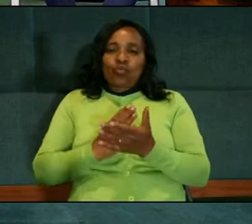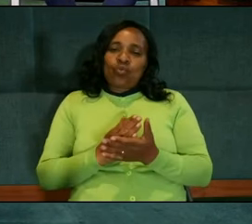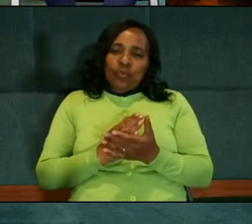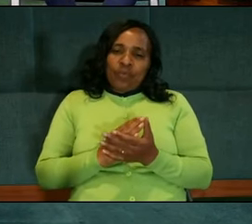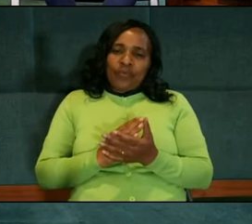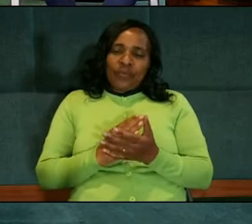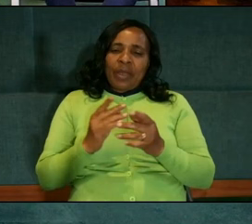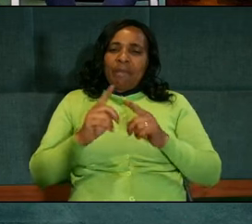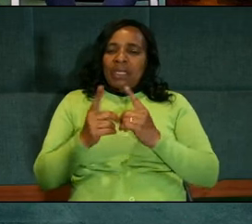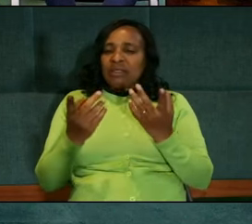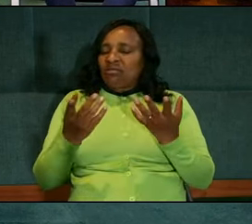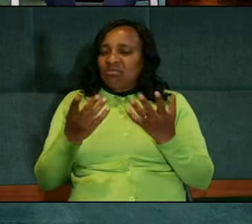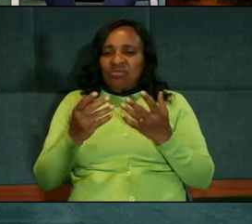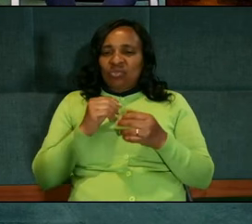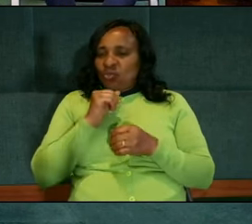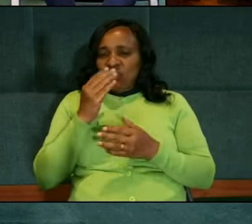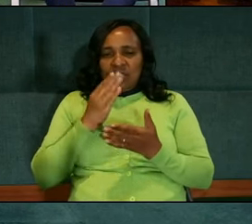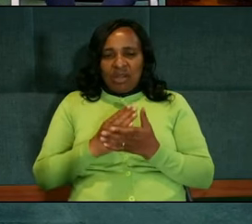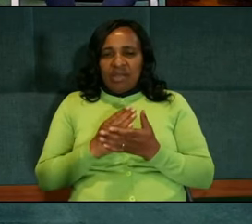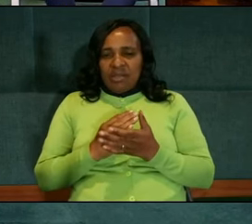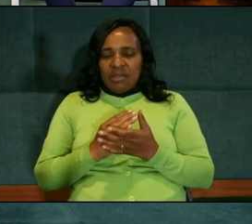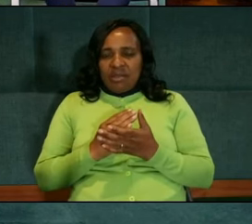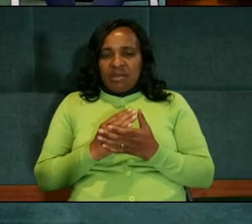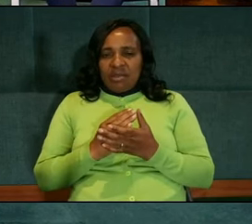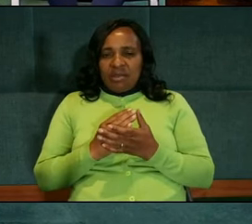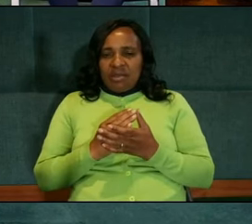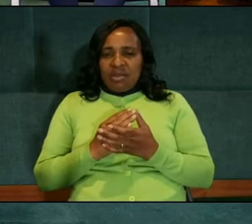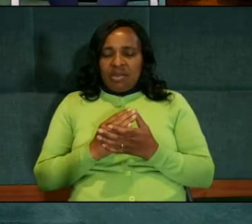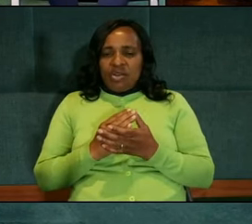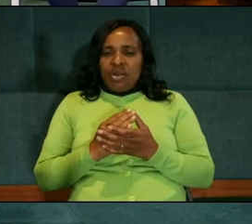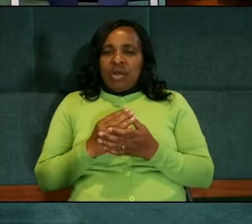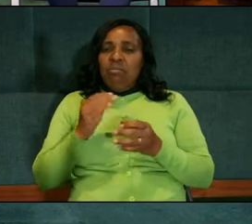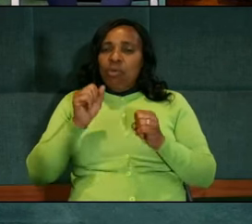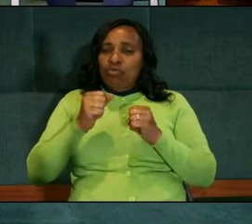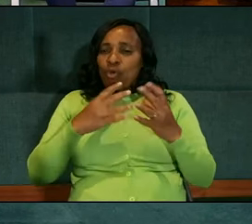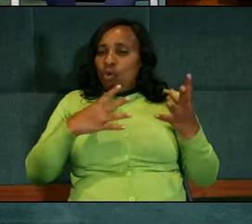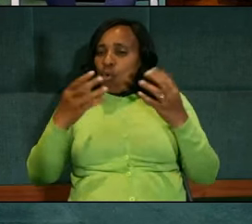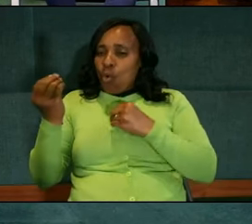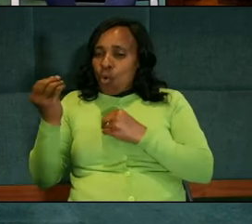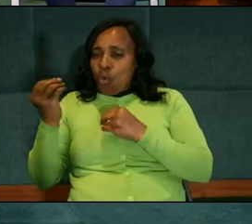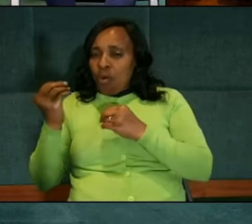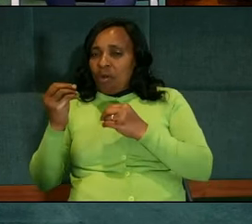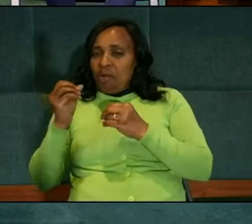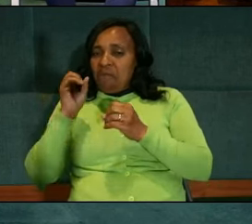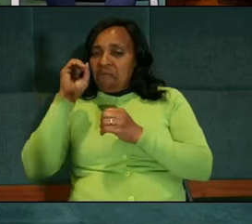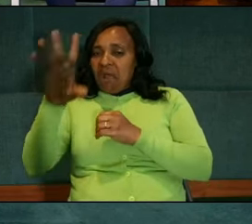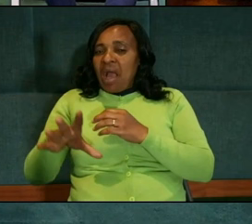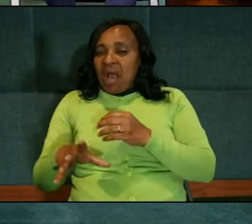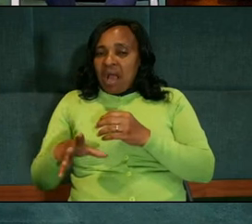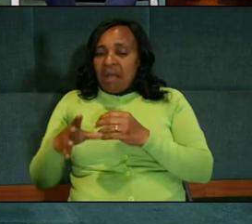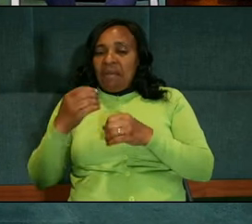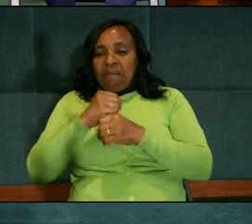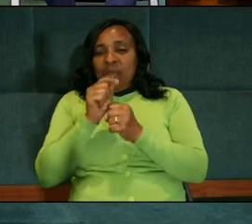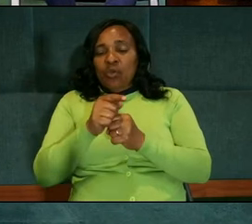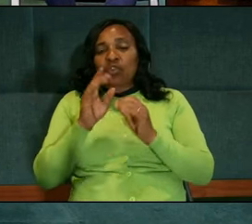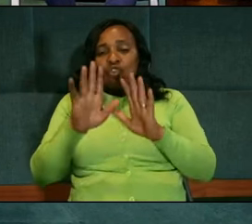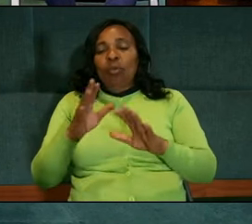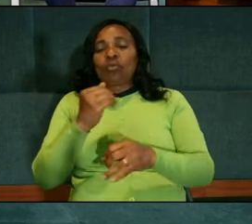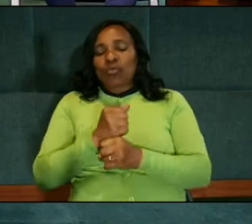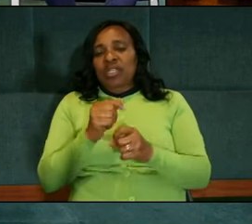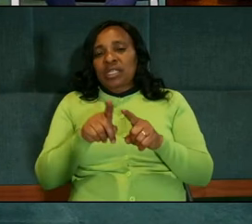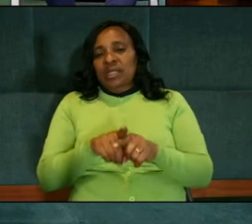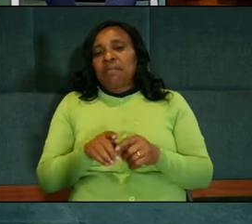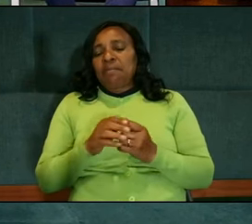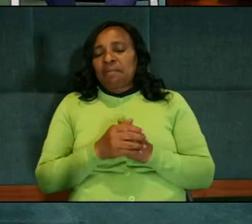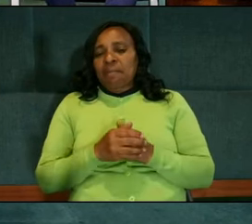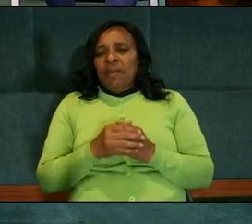they're not trying anything. And mm-hmm. they might even go to some extents to make you stop doing something.